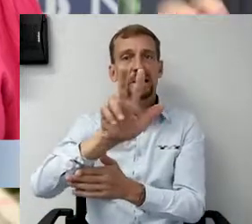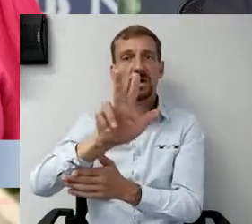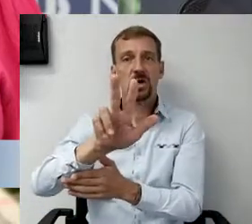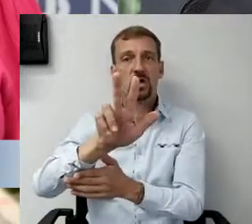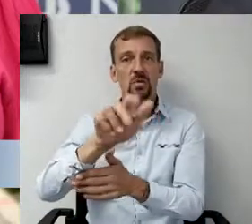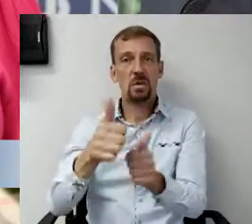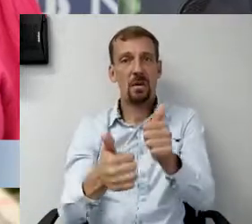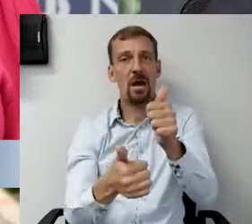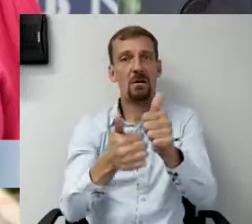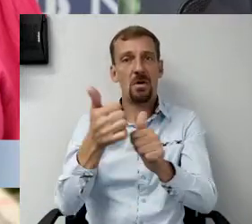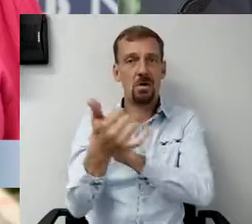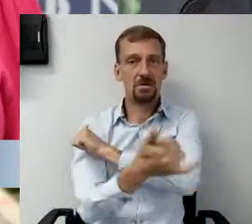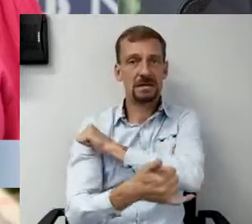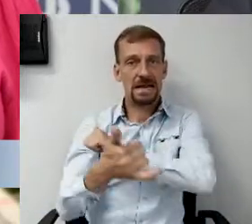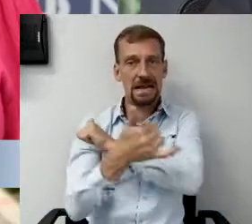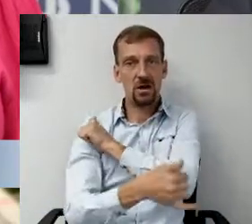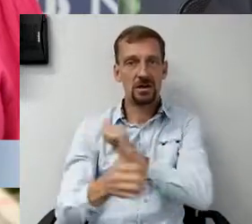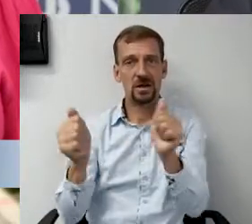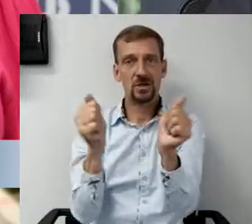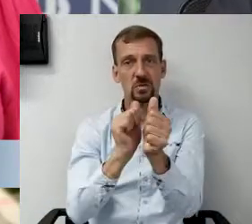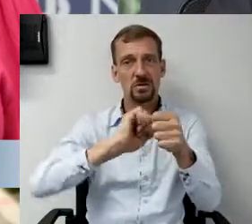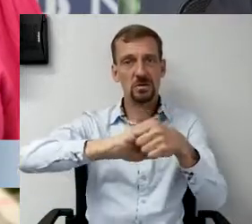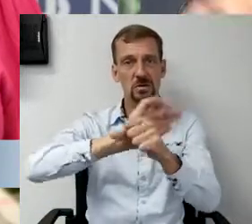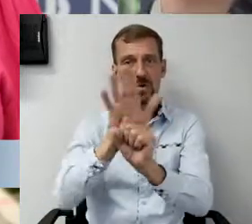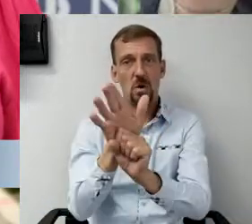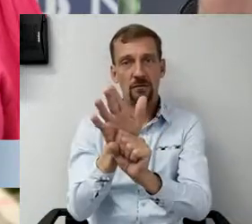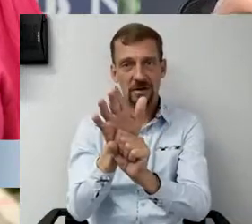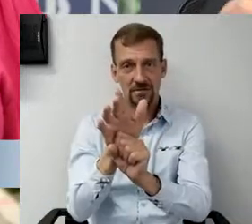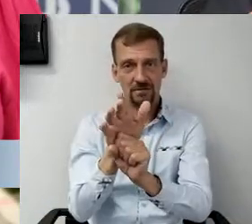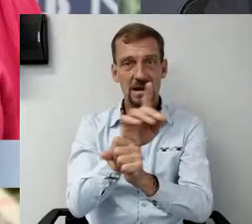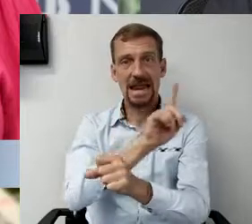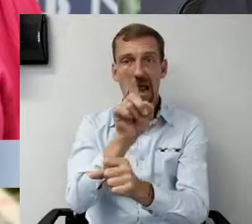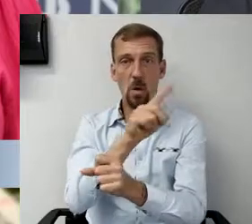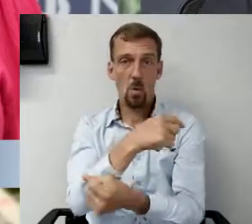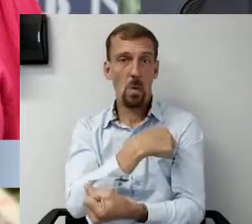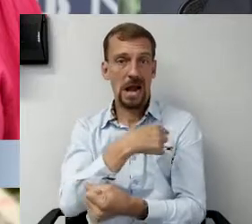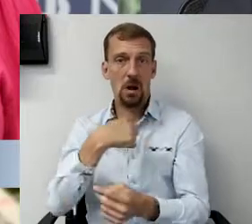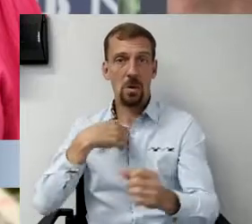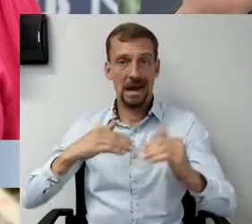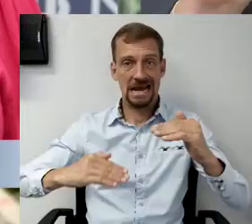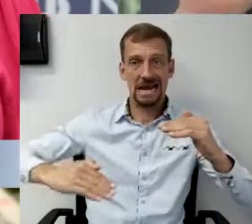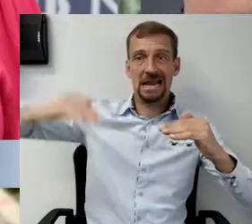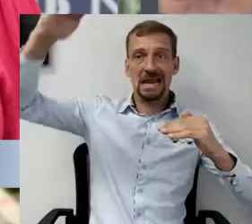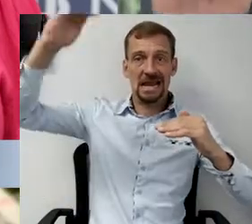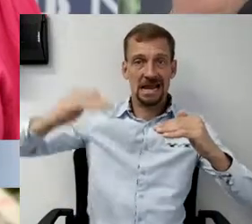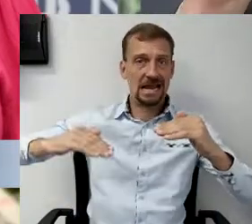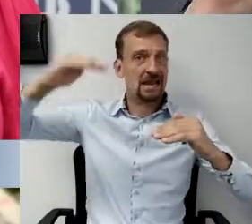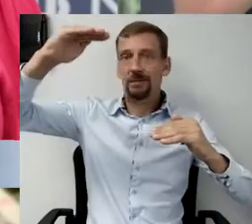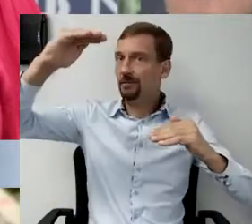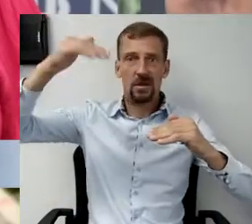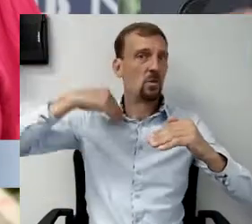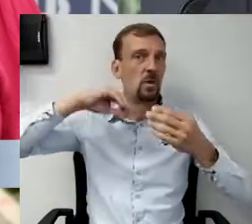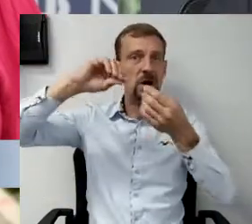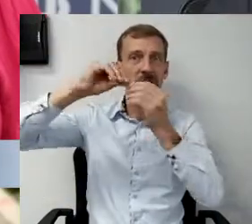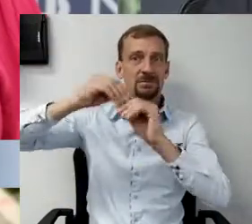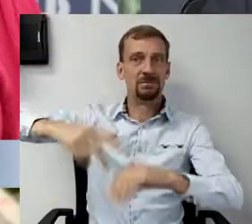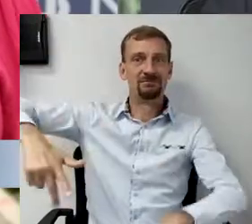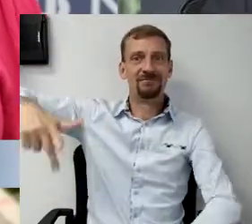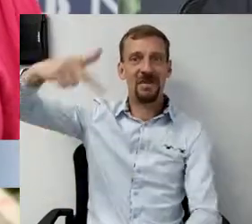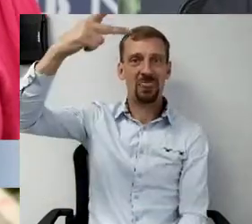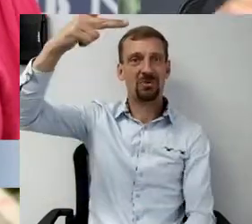COVID counties in the state out of the 58 and where we're ranked. And again, Kaweah Delta ranks number